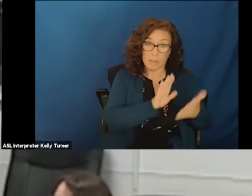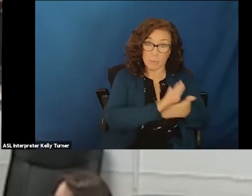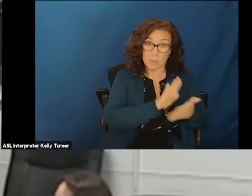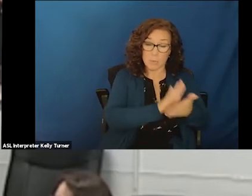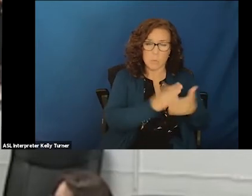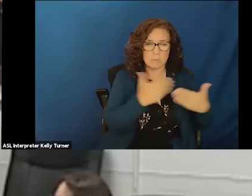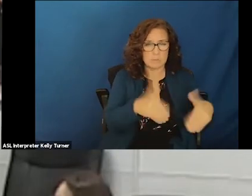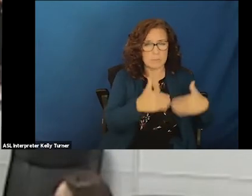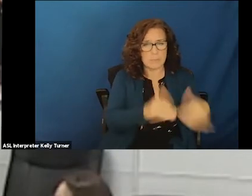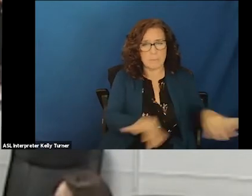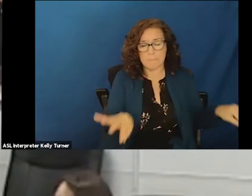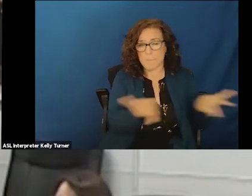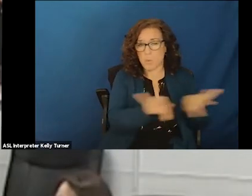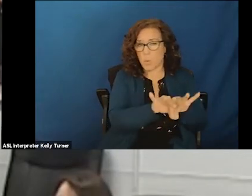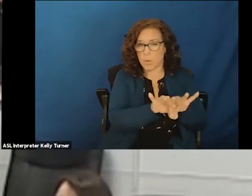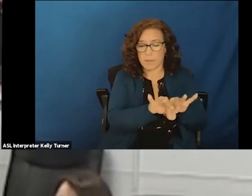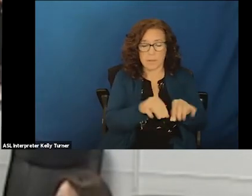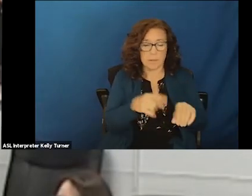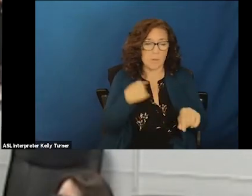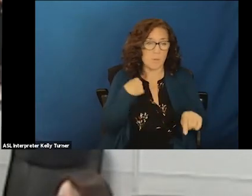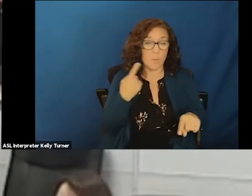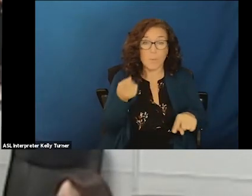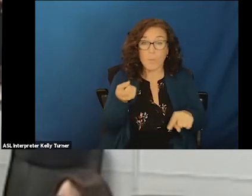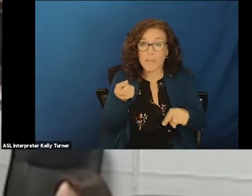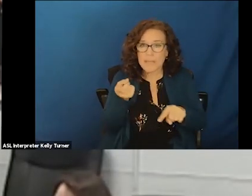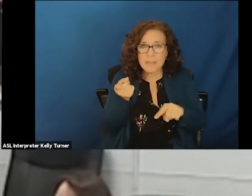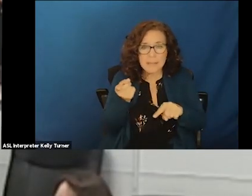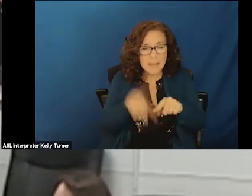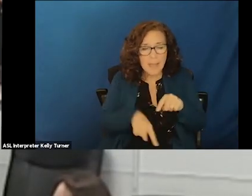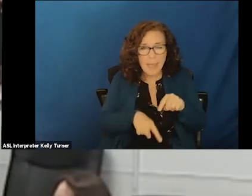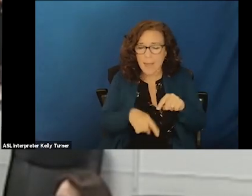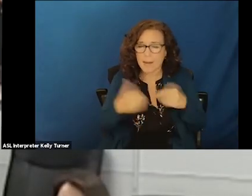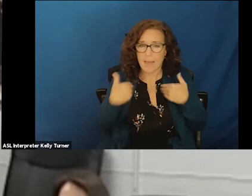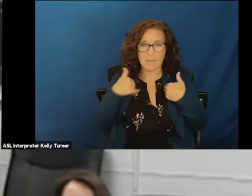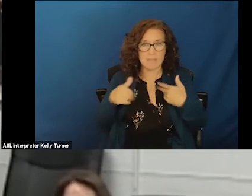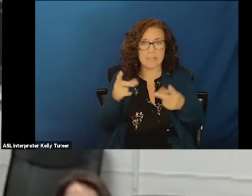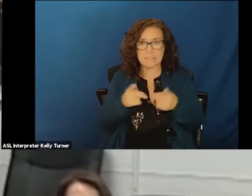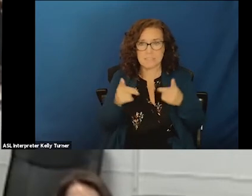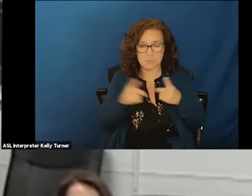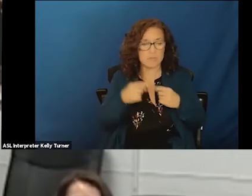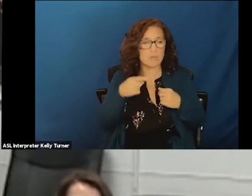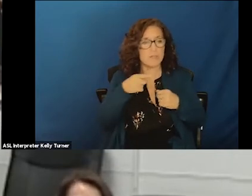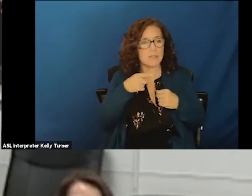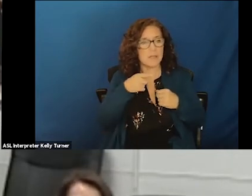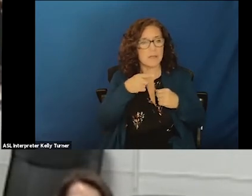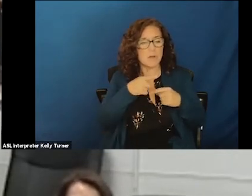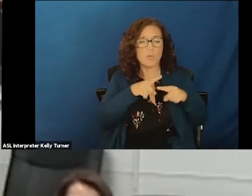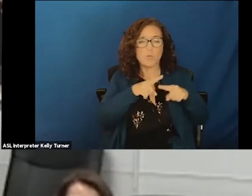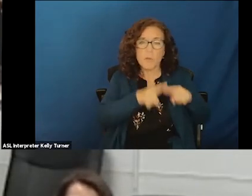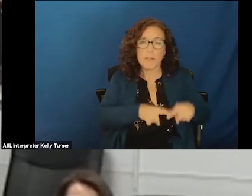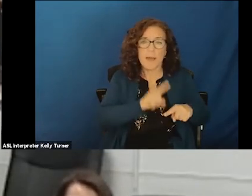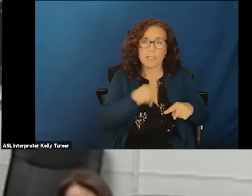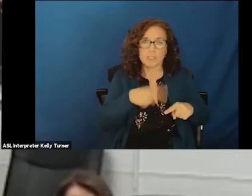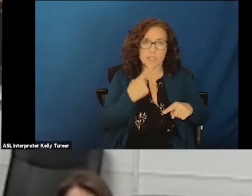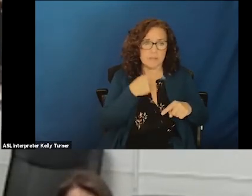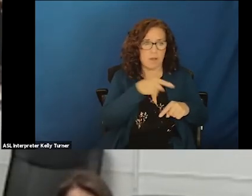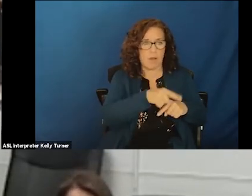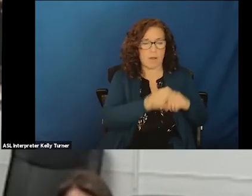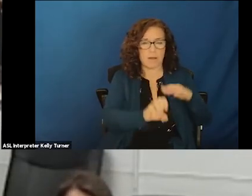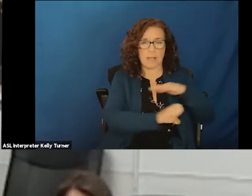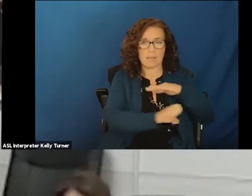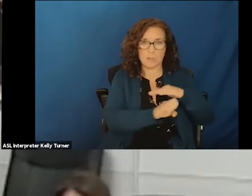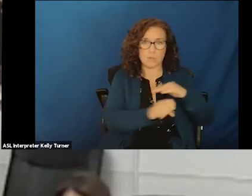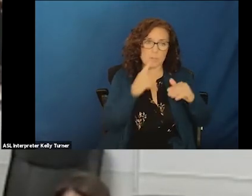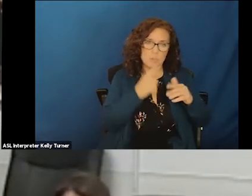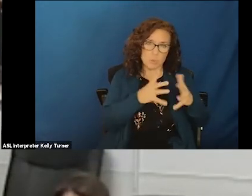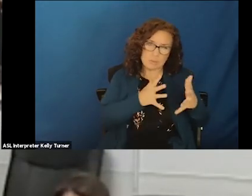do the remediation. And so we have to have students getting the skills and knowledge in that time frame in elementary